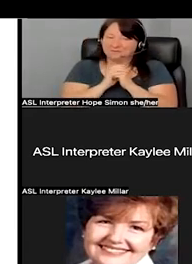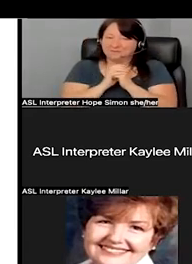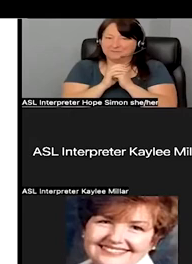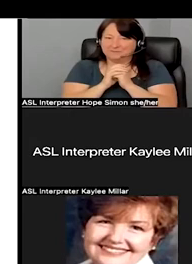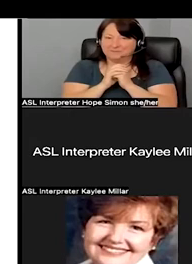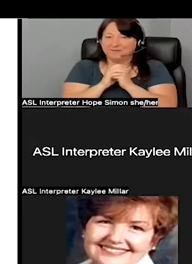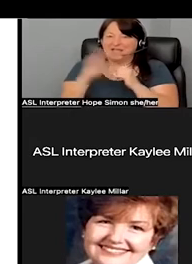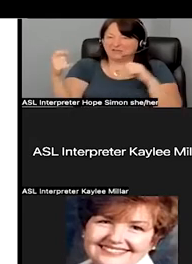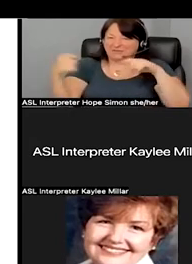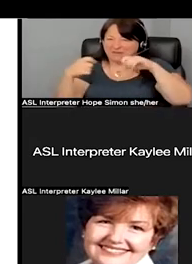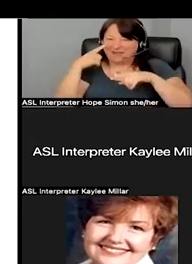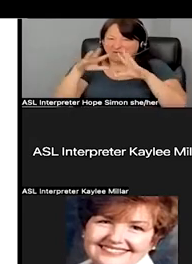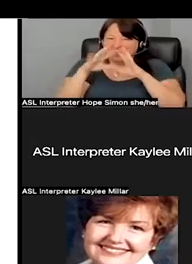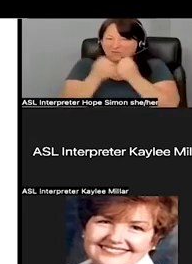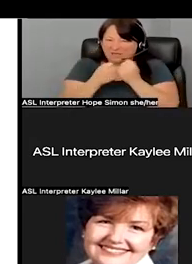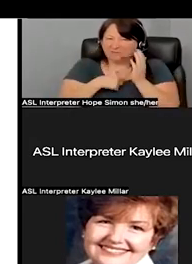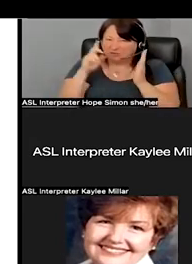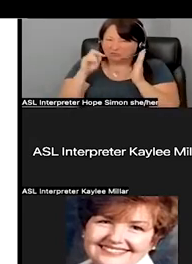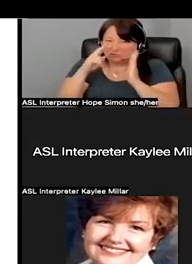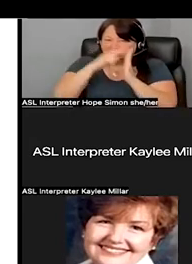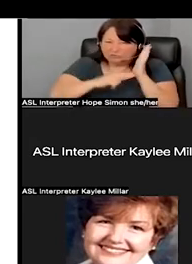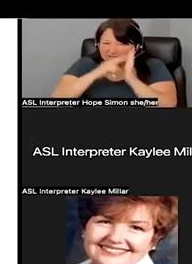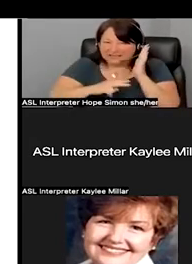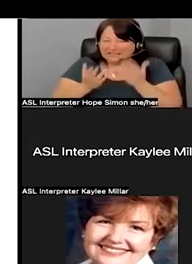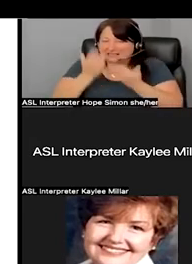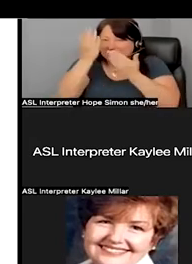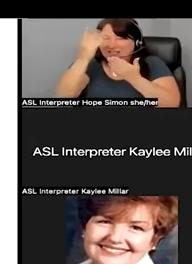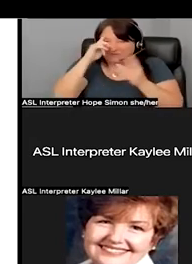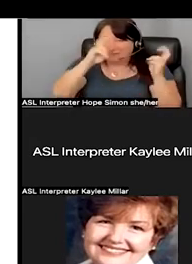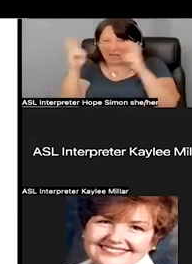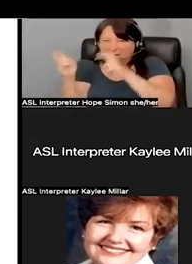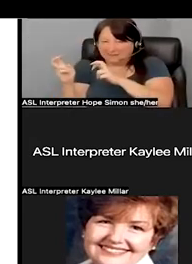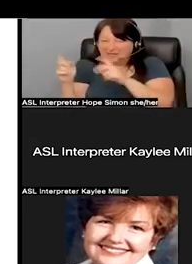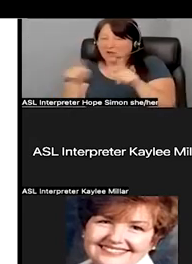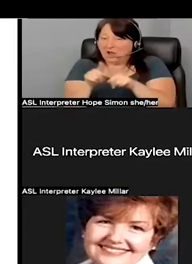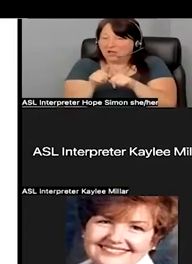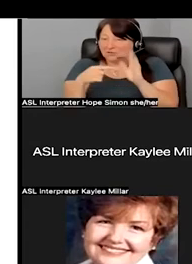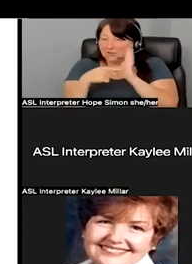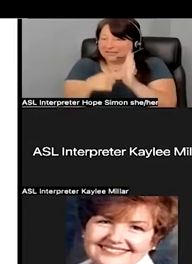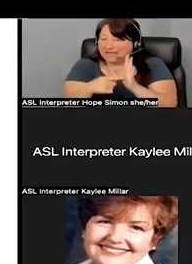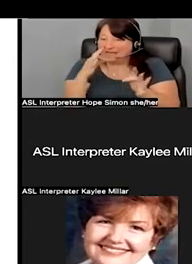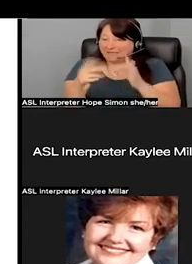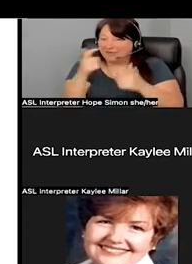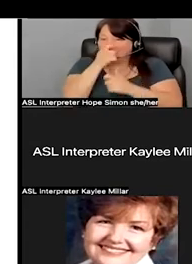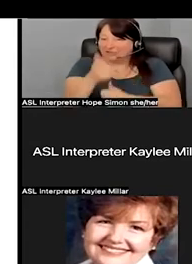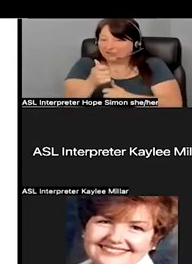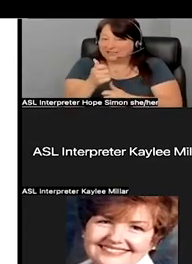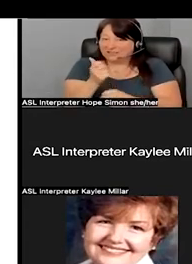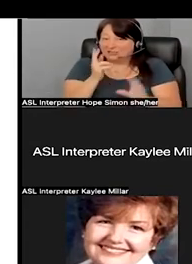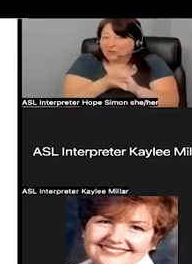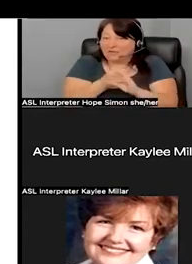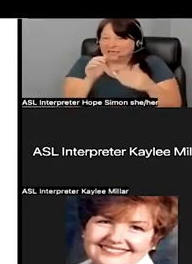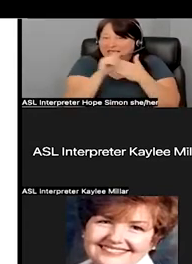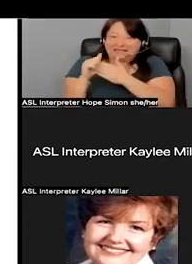your feedback for the workshop, your suggestions for topics. And you're also able to indicate if you're interested in any leadership